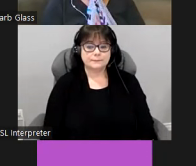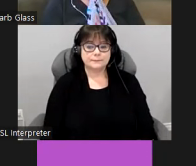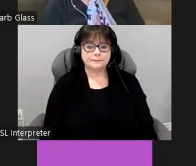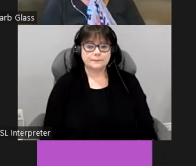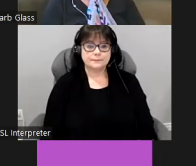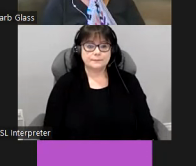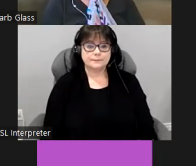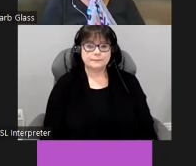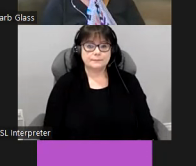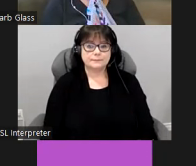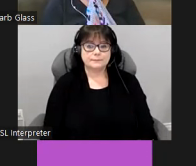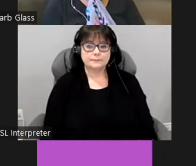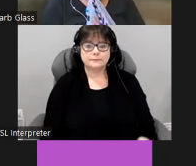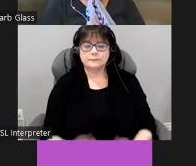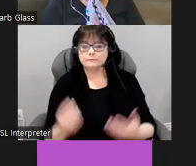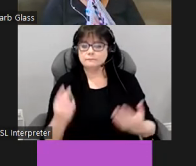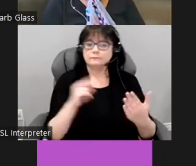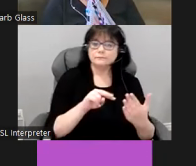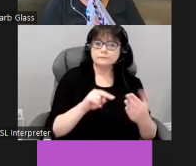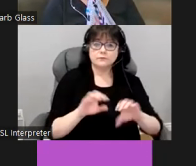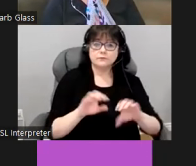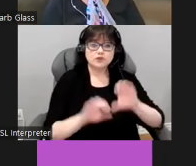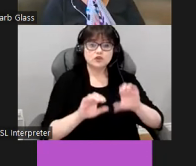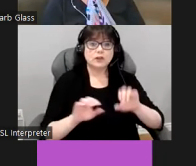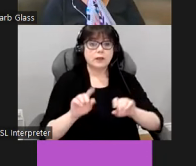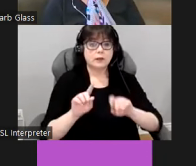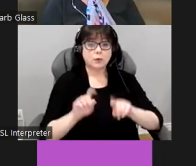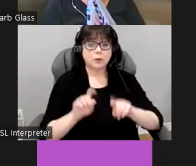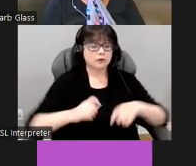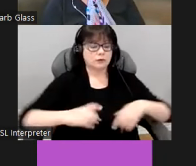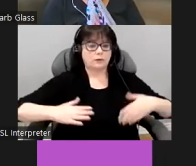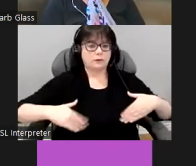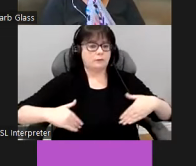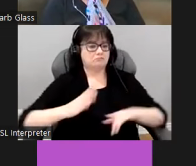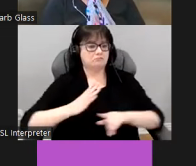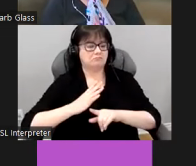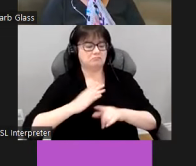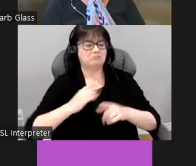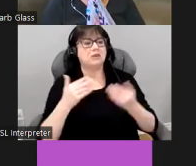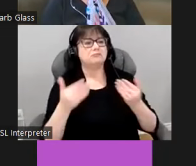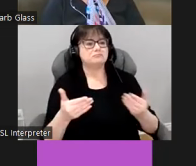Just pausing for a sec. I don't see anything in the chat yet, so we'll move along here.